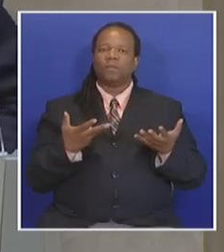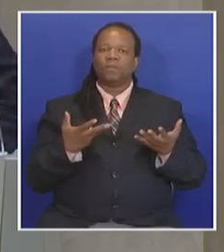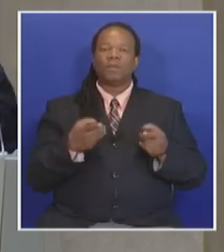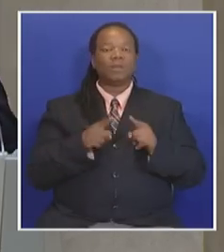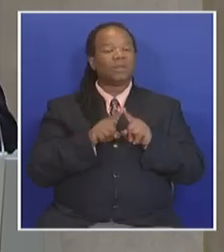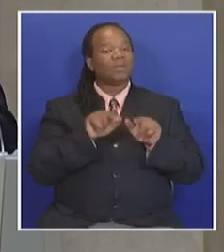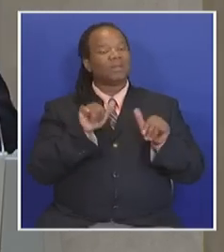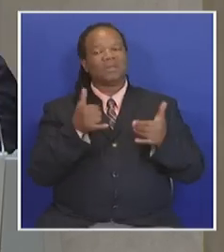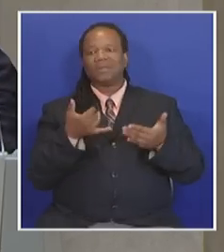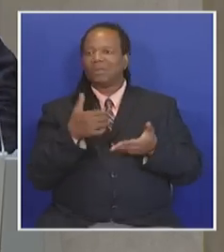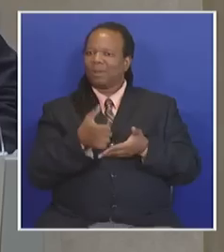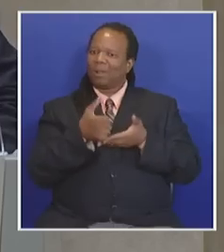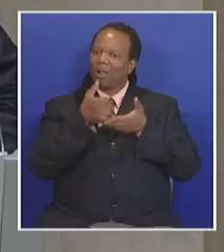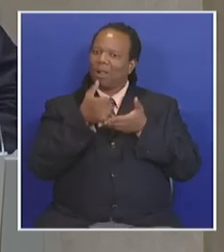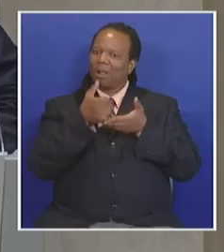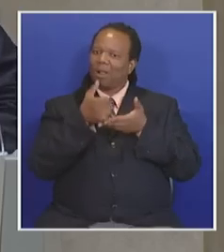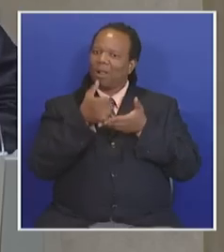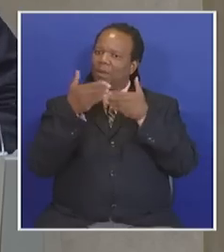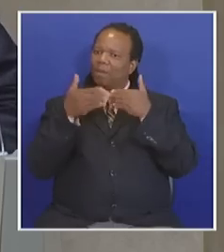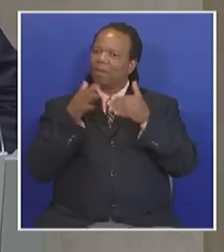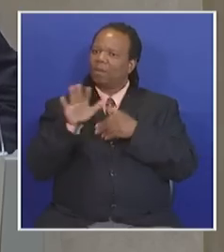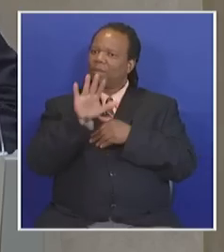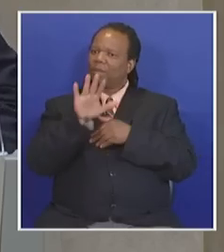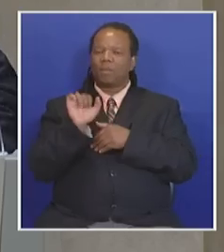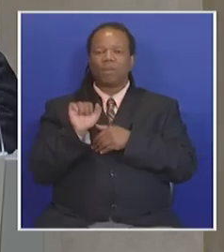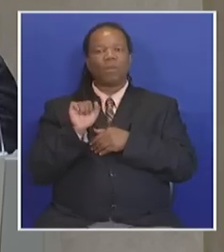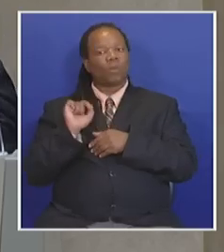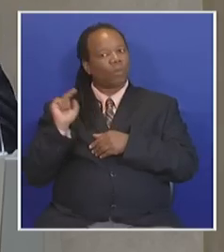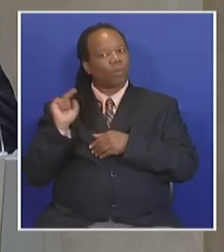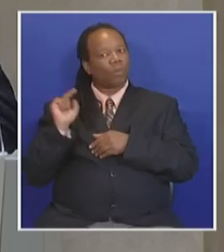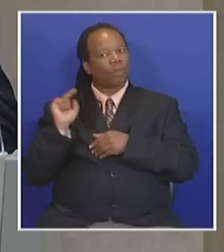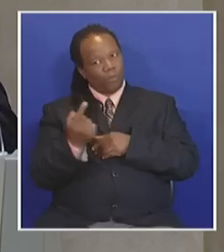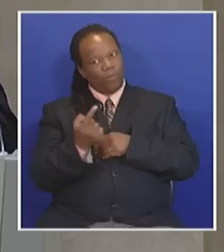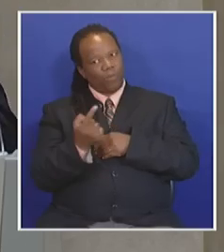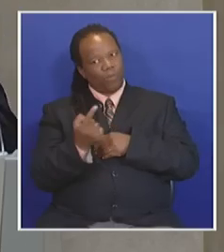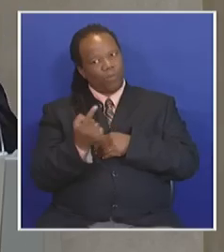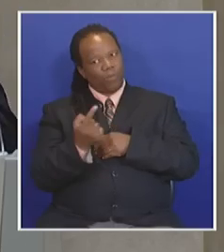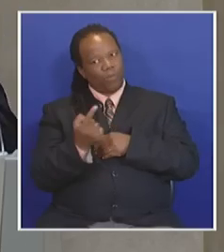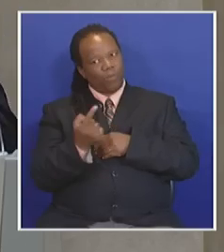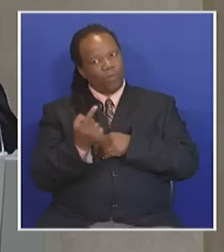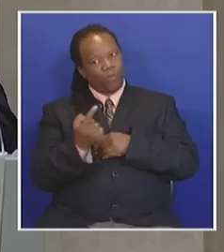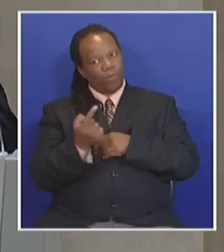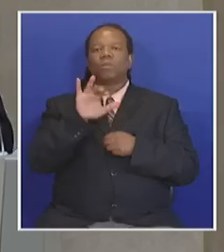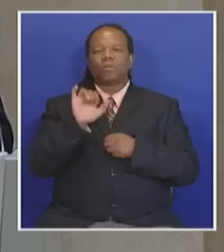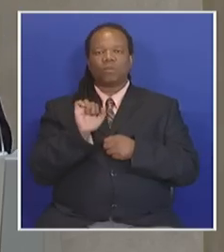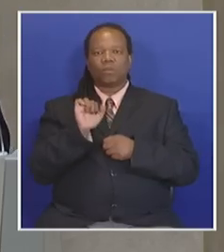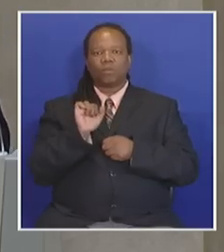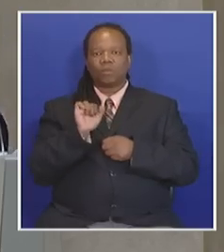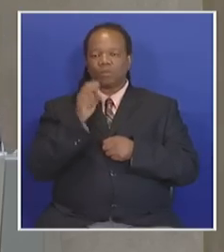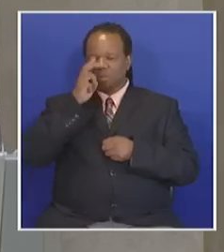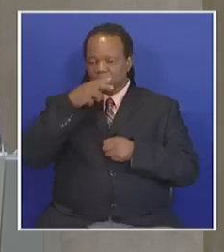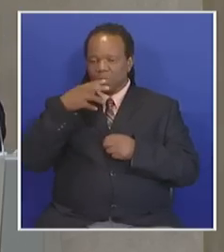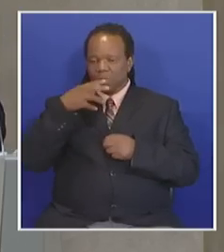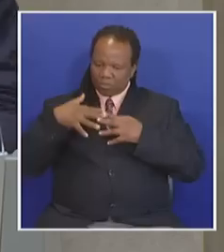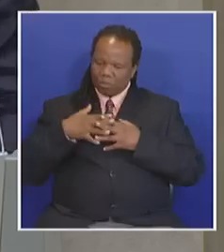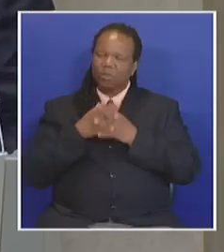nation-building efforts. As a nation, we must be united in order to combat this terrible